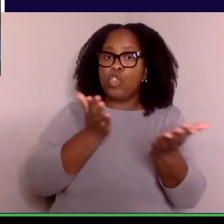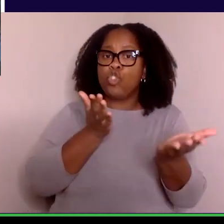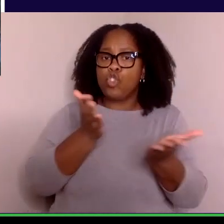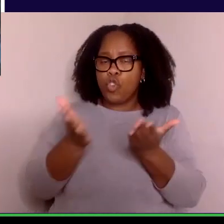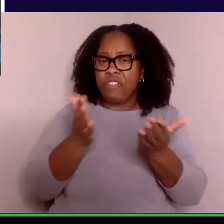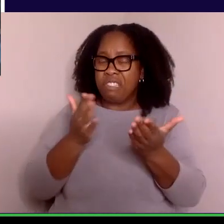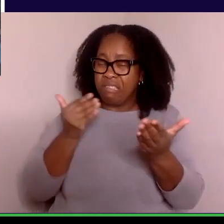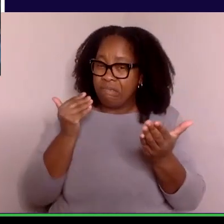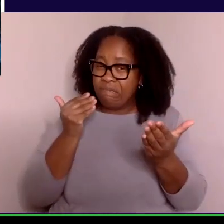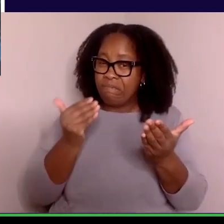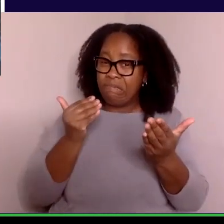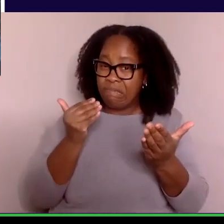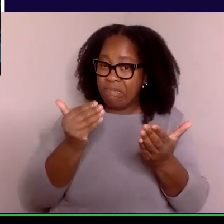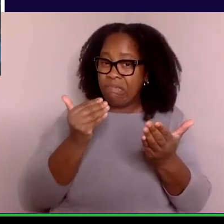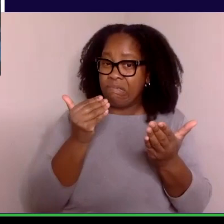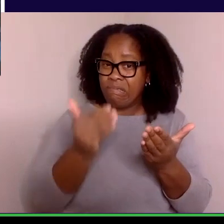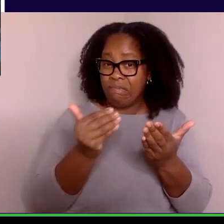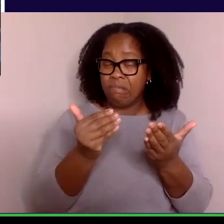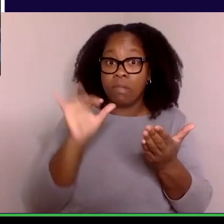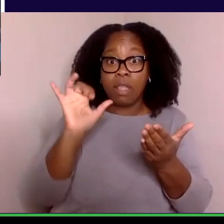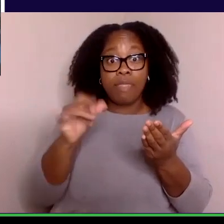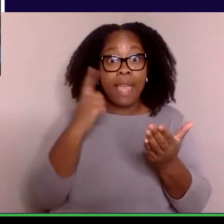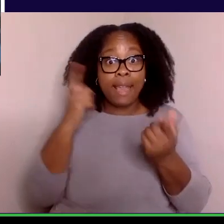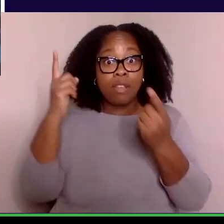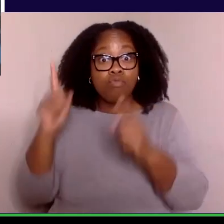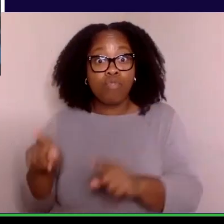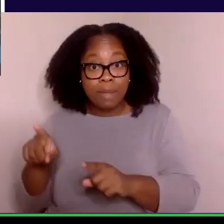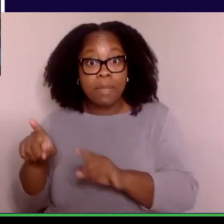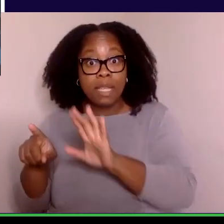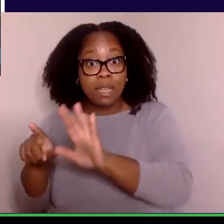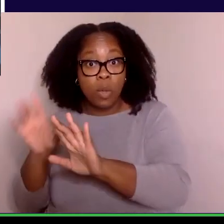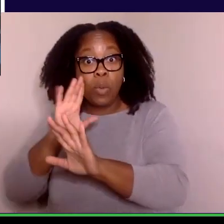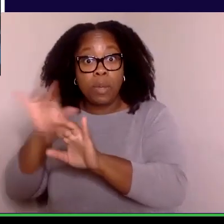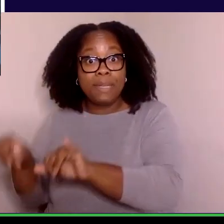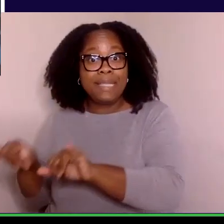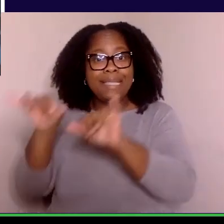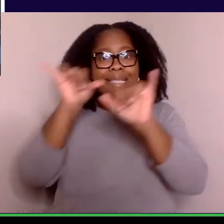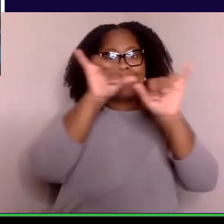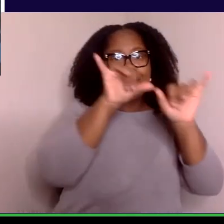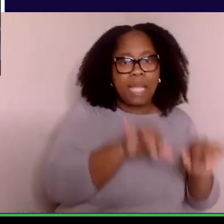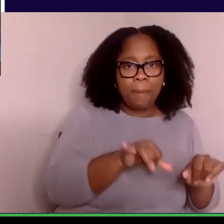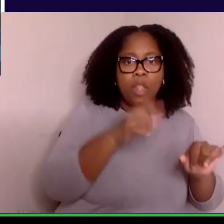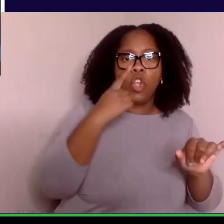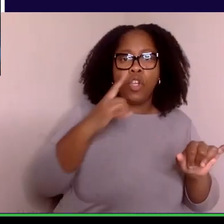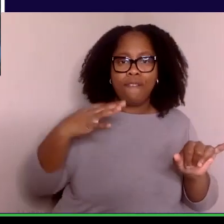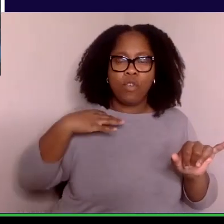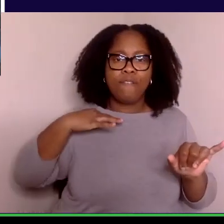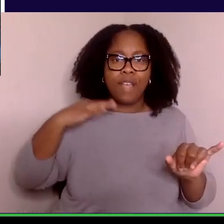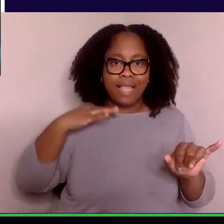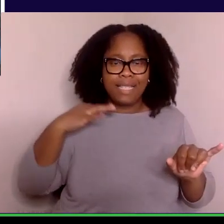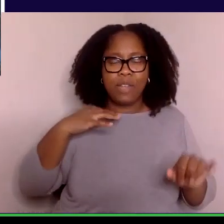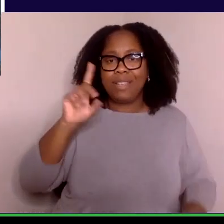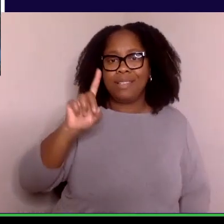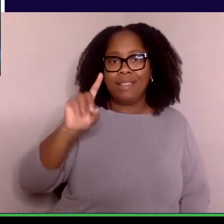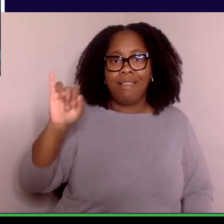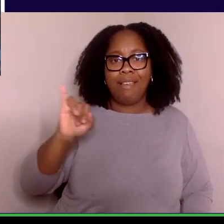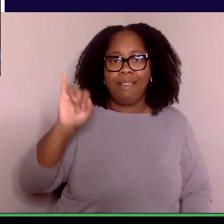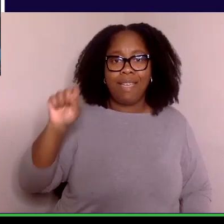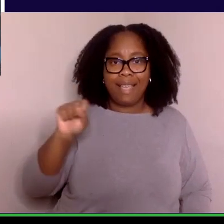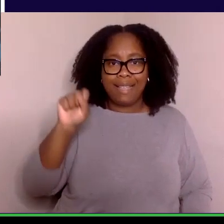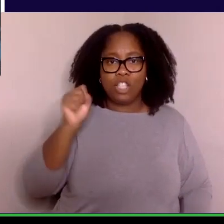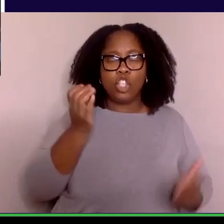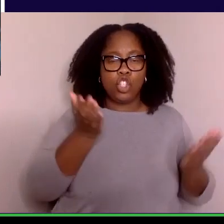The agreement will be similar to the ones we've reached for voluntary DIS